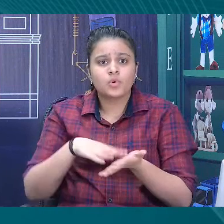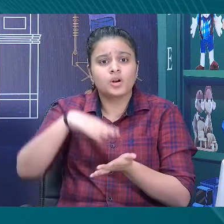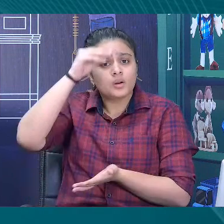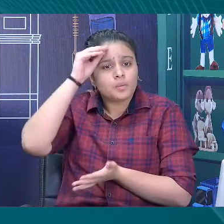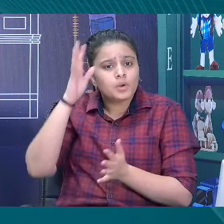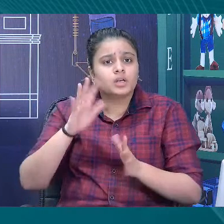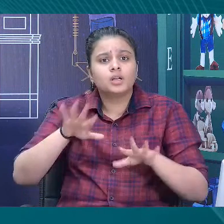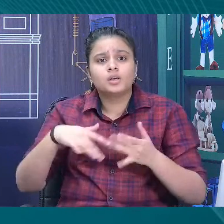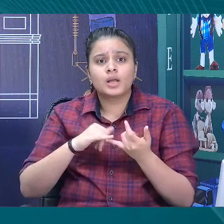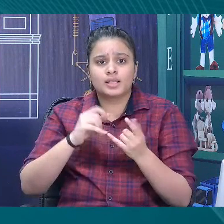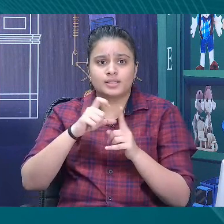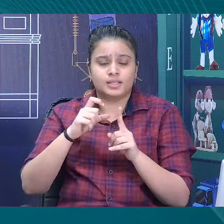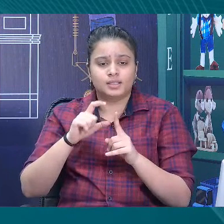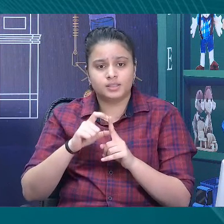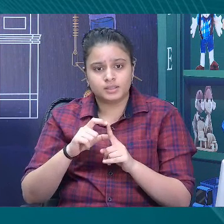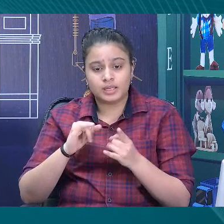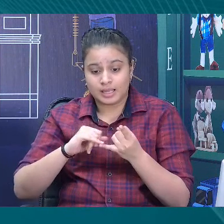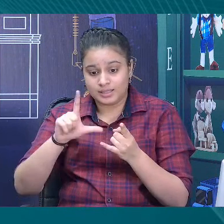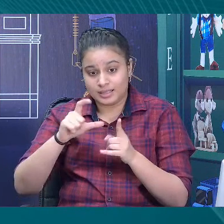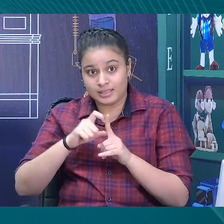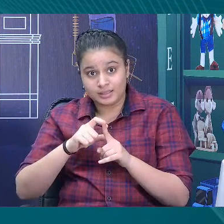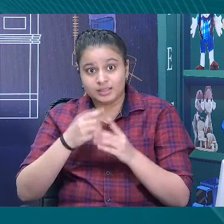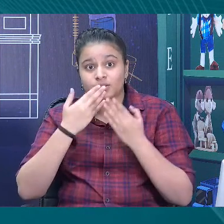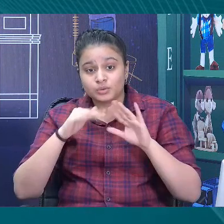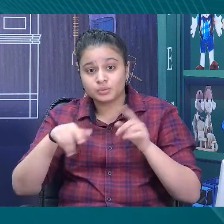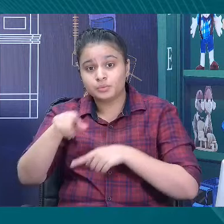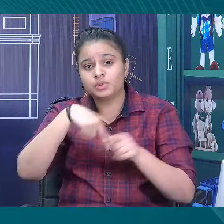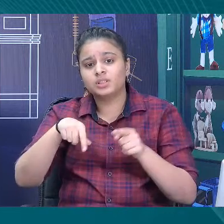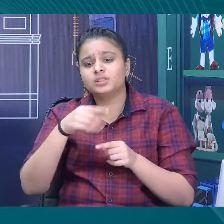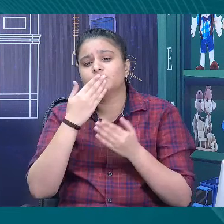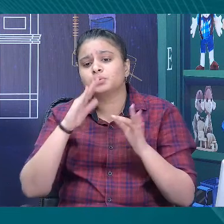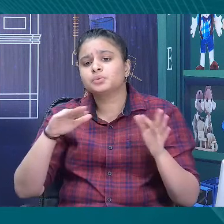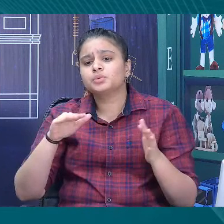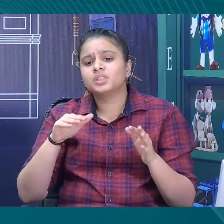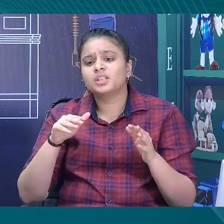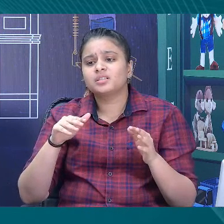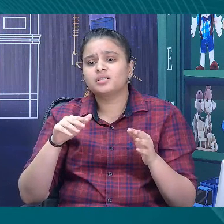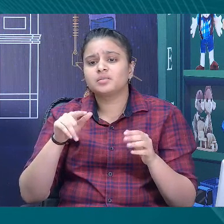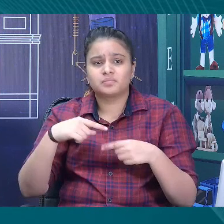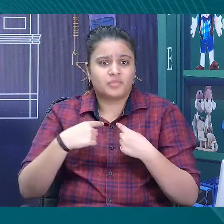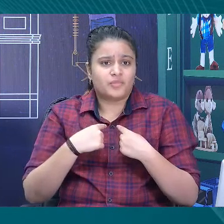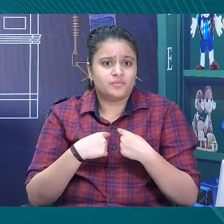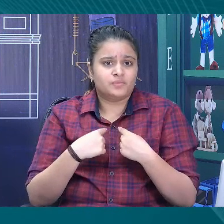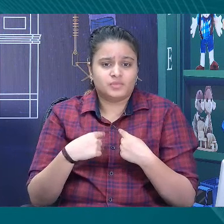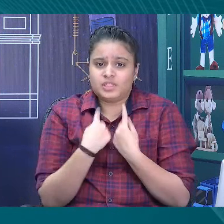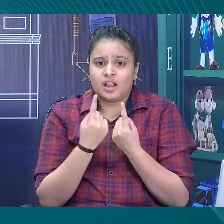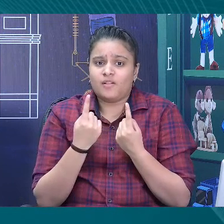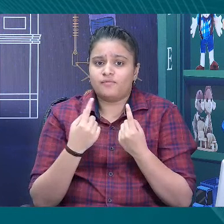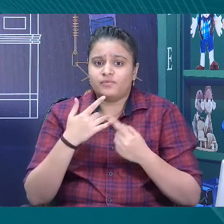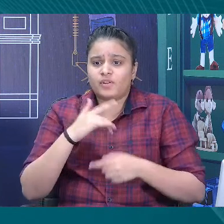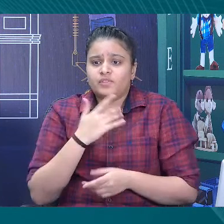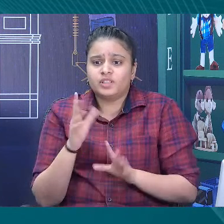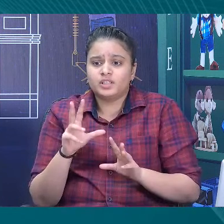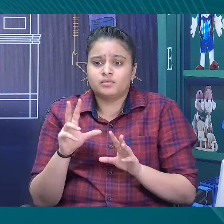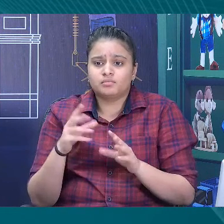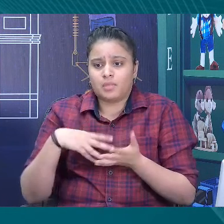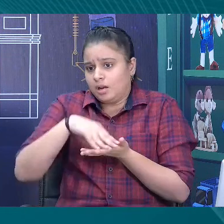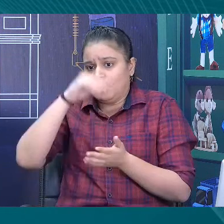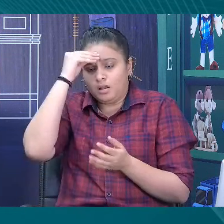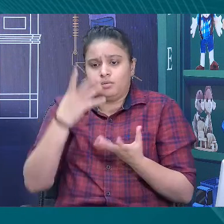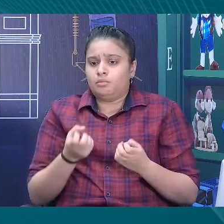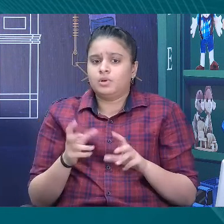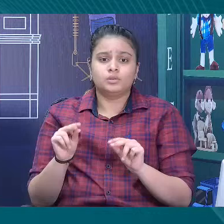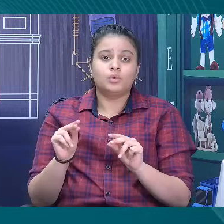our children with SLDs. There is no child who does not want to learn. There is no child who willingly wants to fail